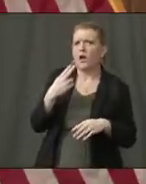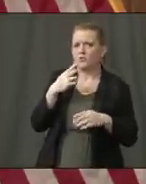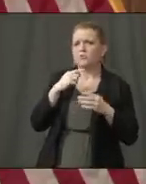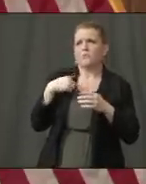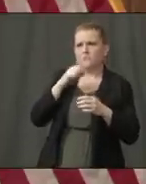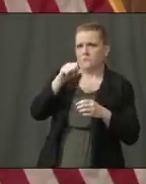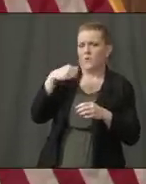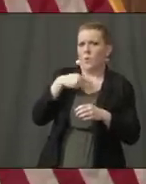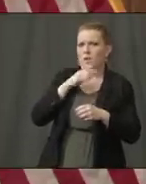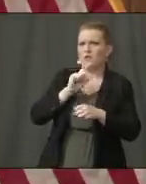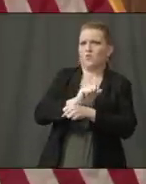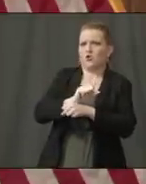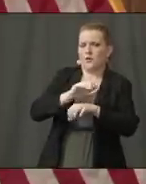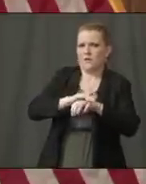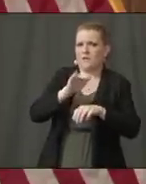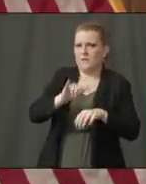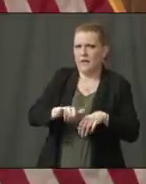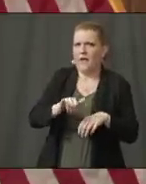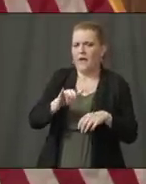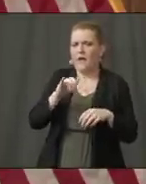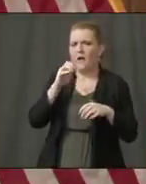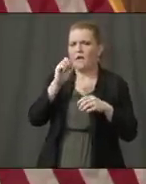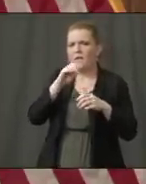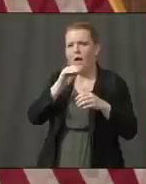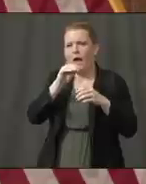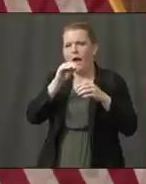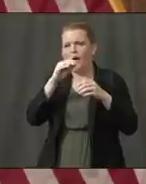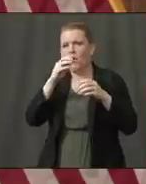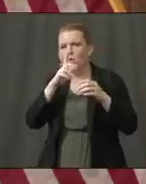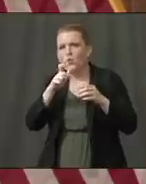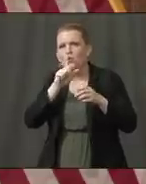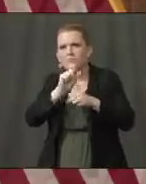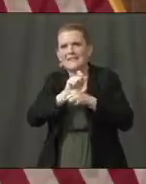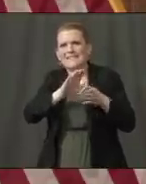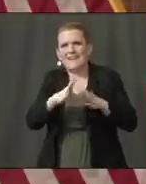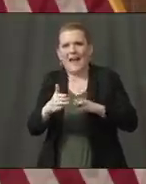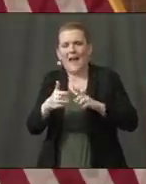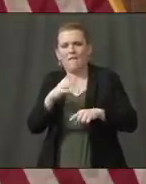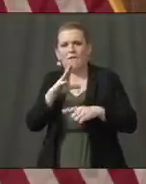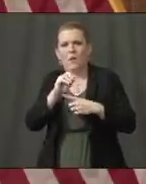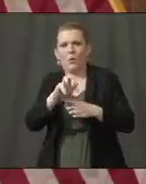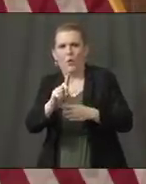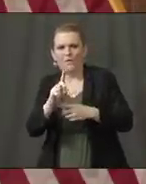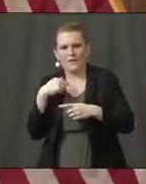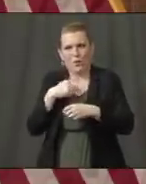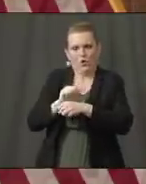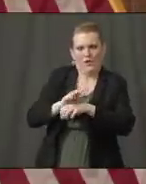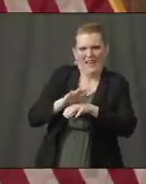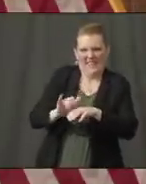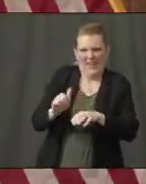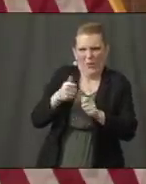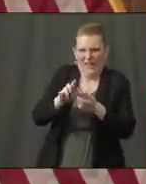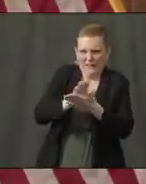It's obviously very sensitive data. We want to make sure we get it perfectly accurate before we release it, and hopefully that's coming out